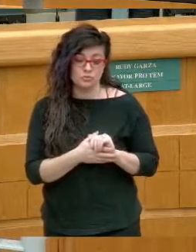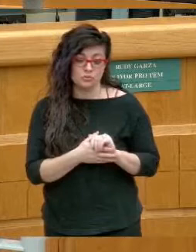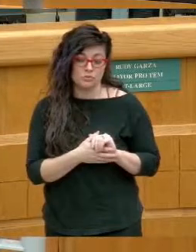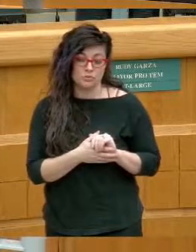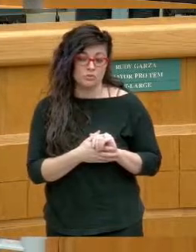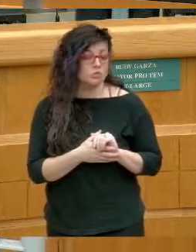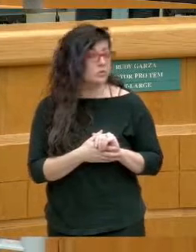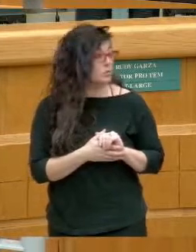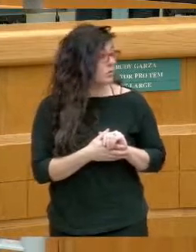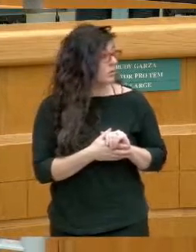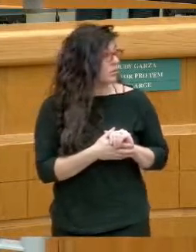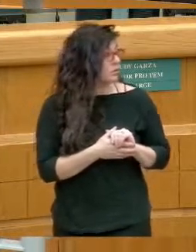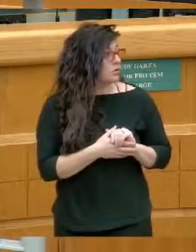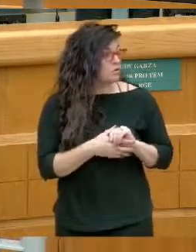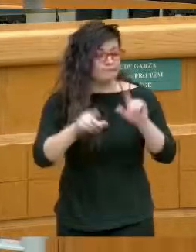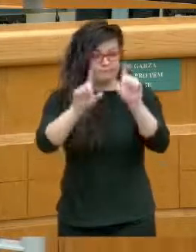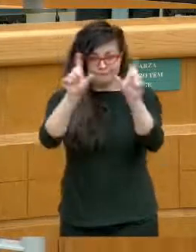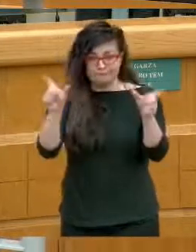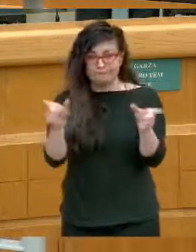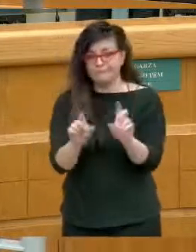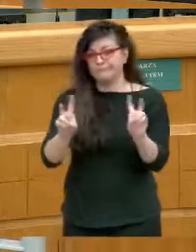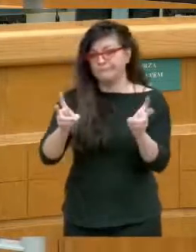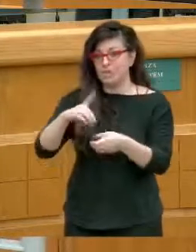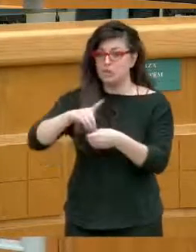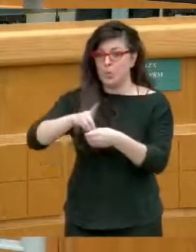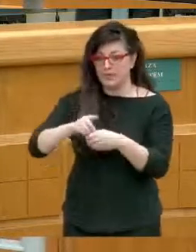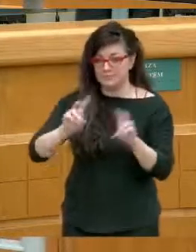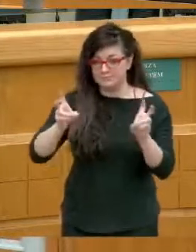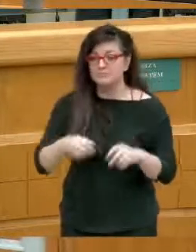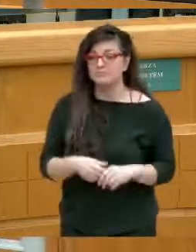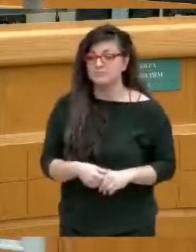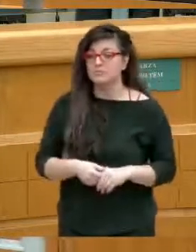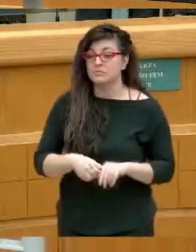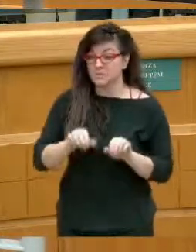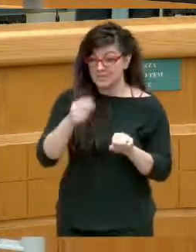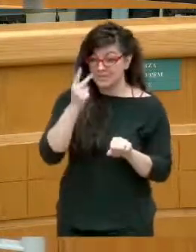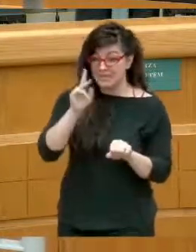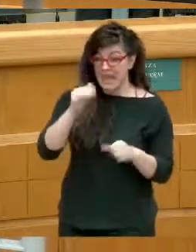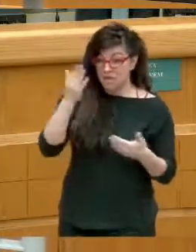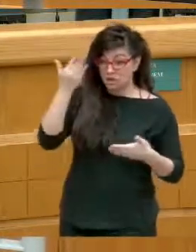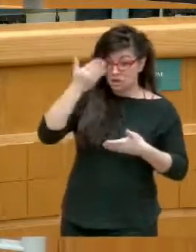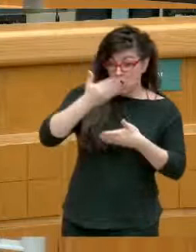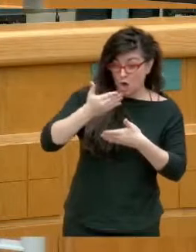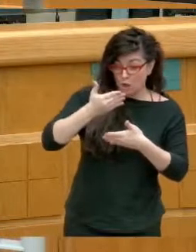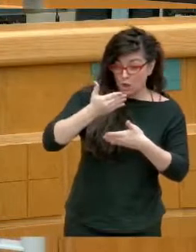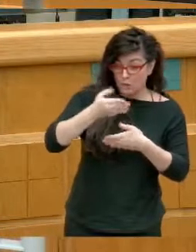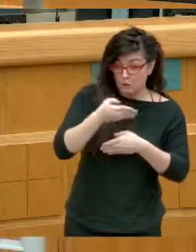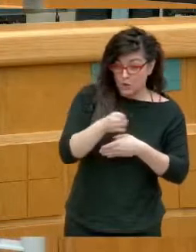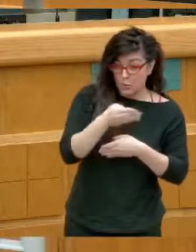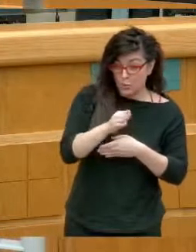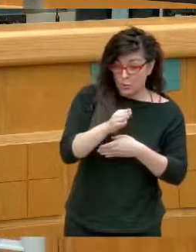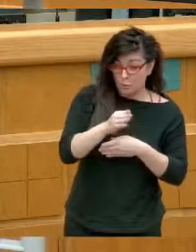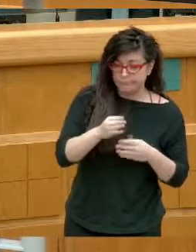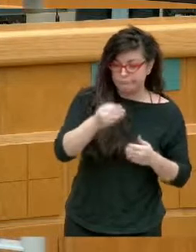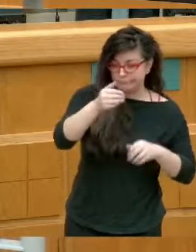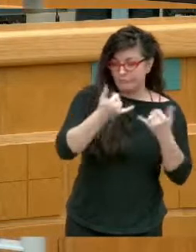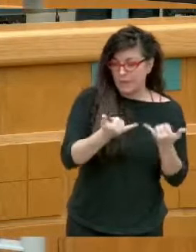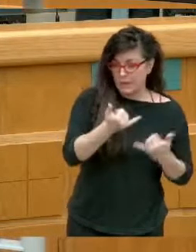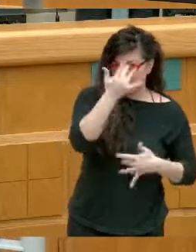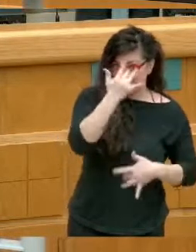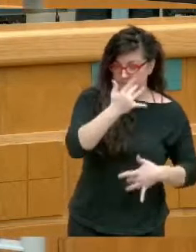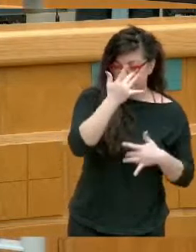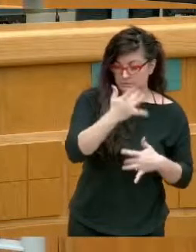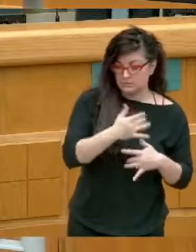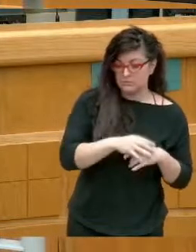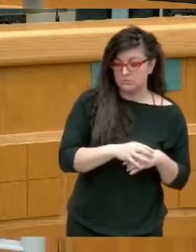this shows, it's a little bit hard to see, but the darker blue are the active cases, 140 active cases. And